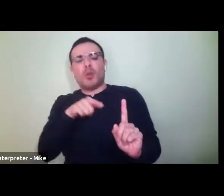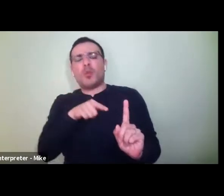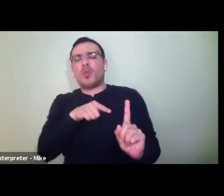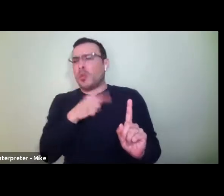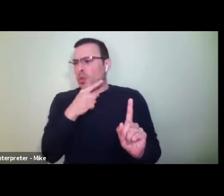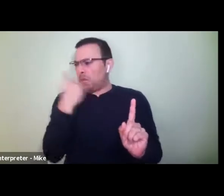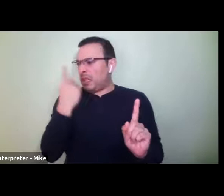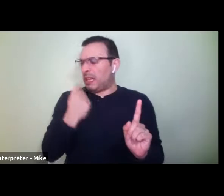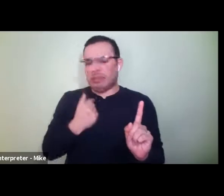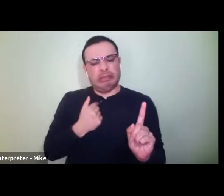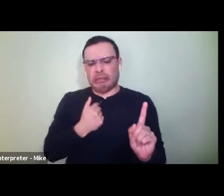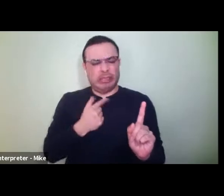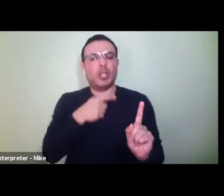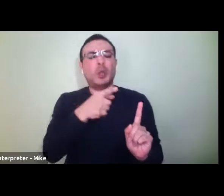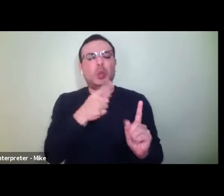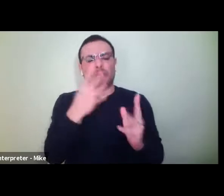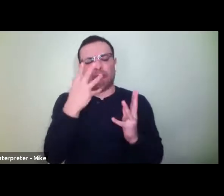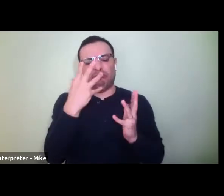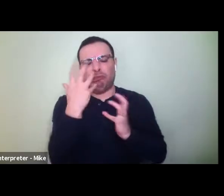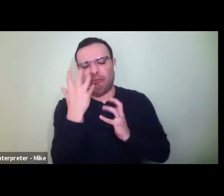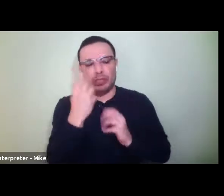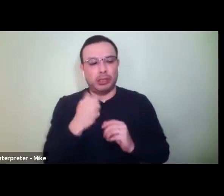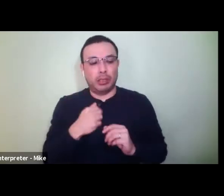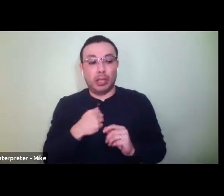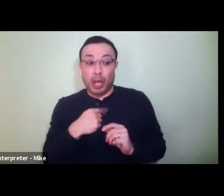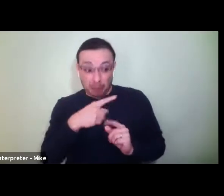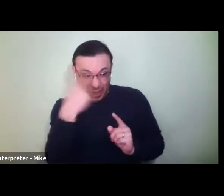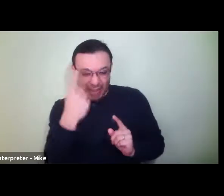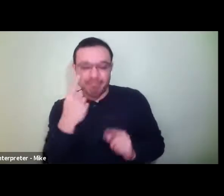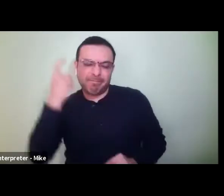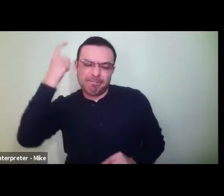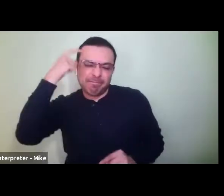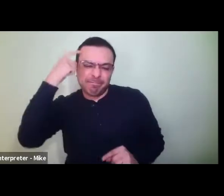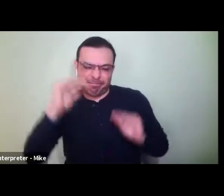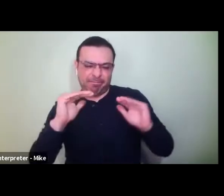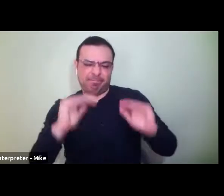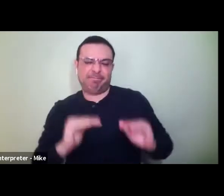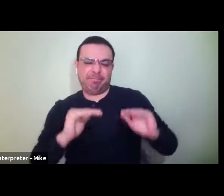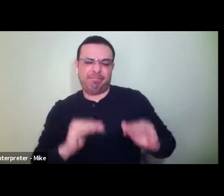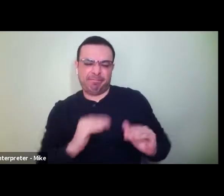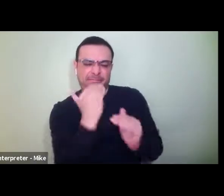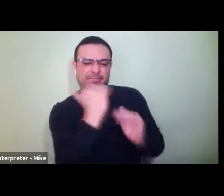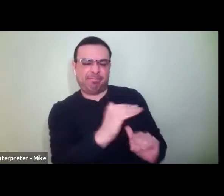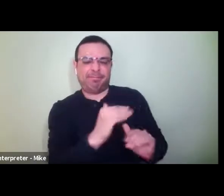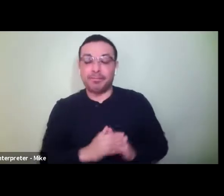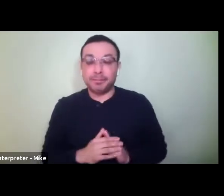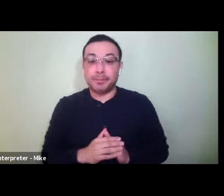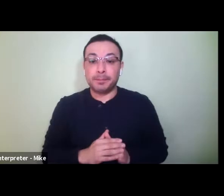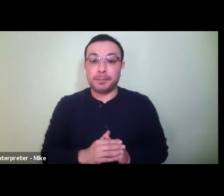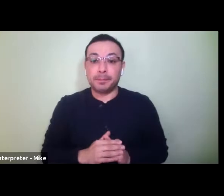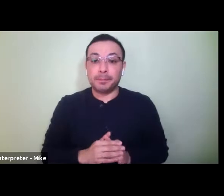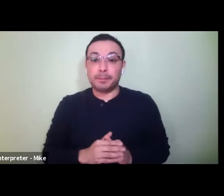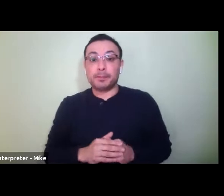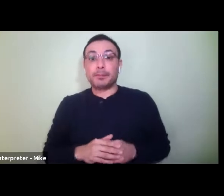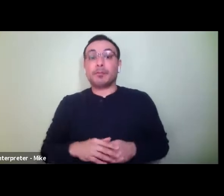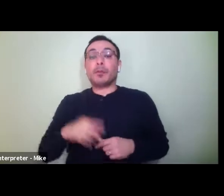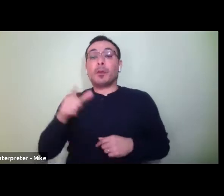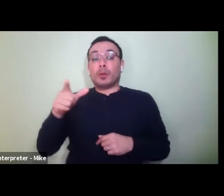and a mental impairment. So racism is a widely unacknowledged form of